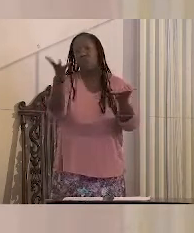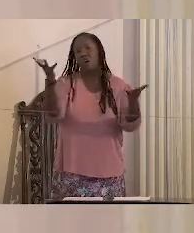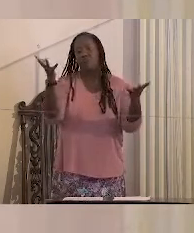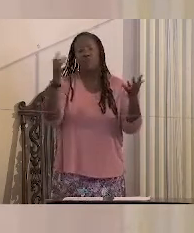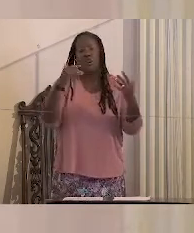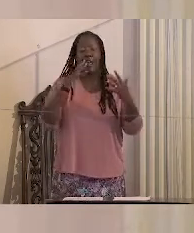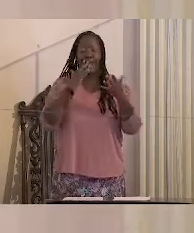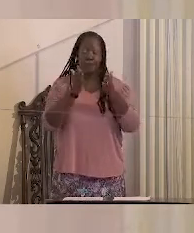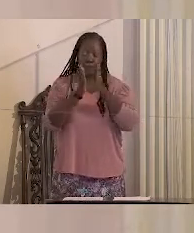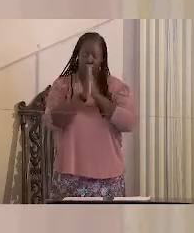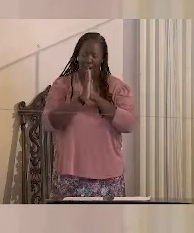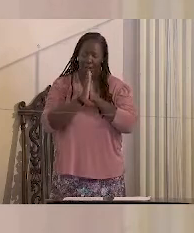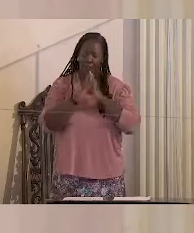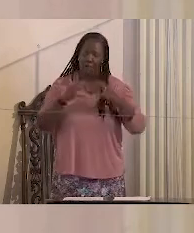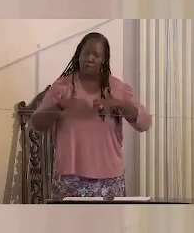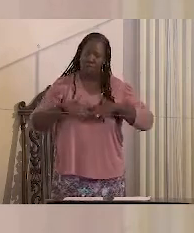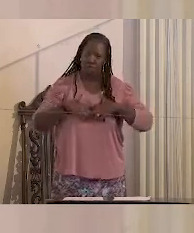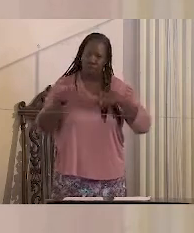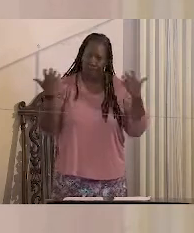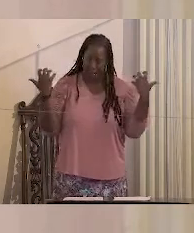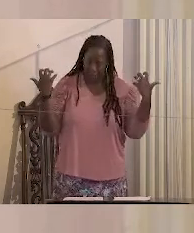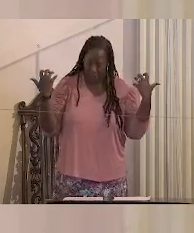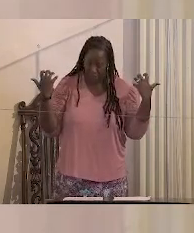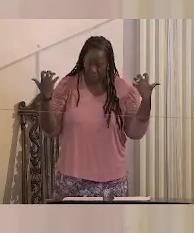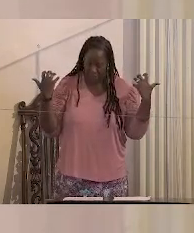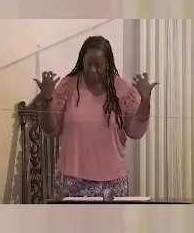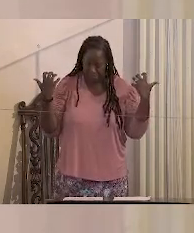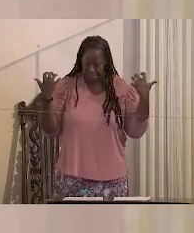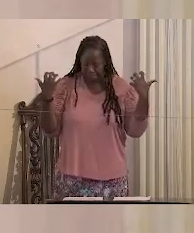rage and lamentation and hope.